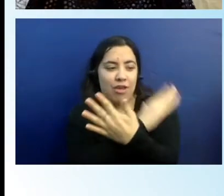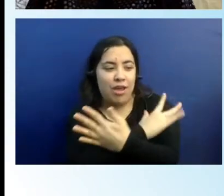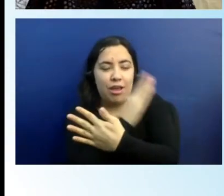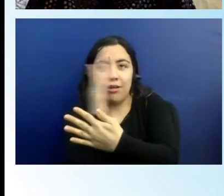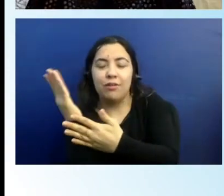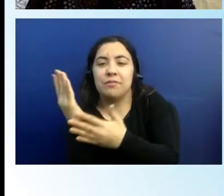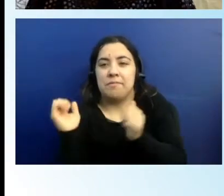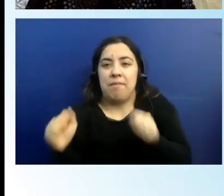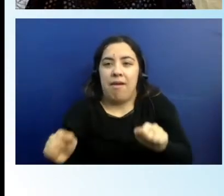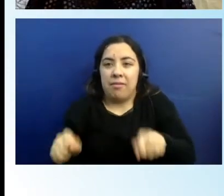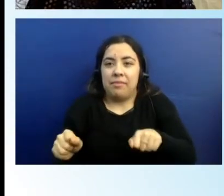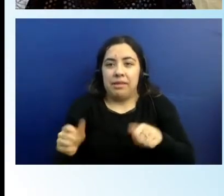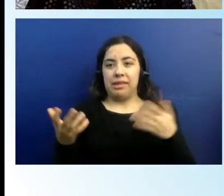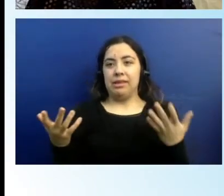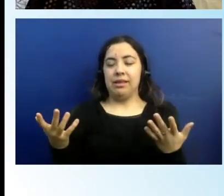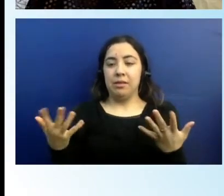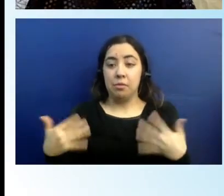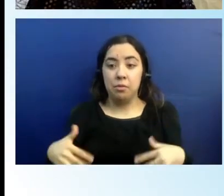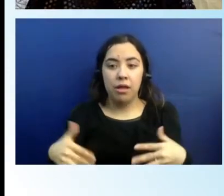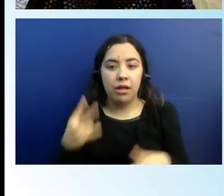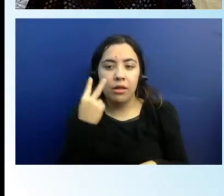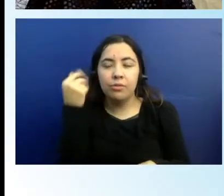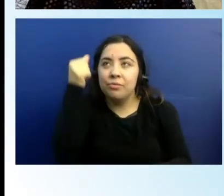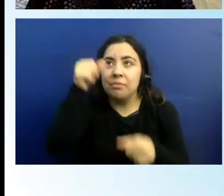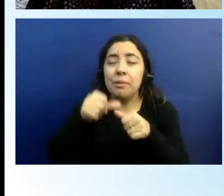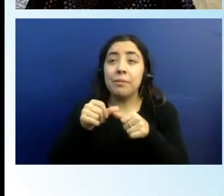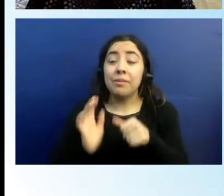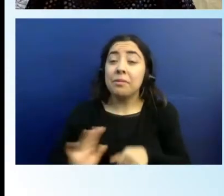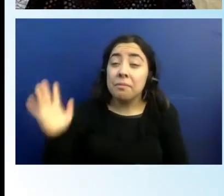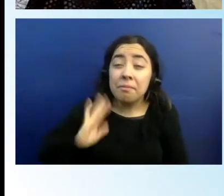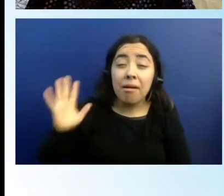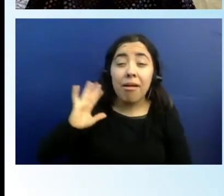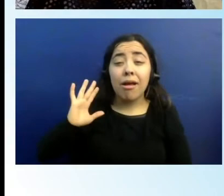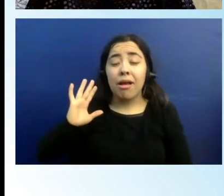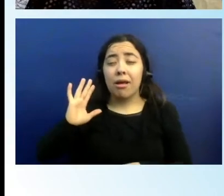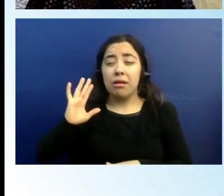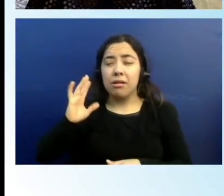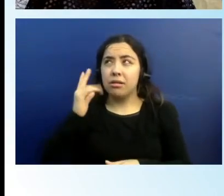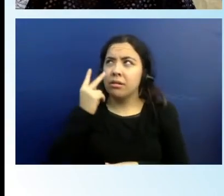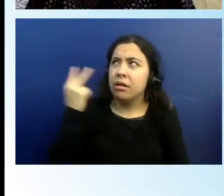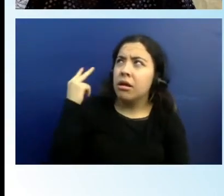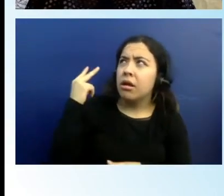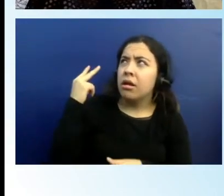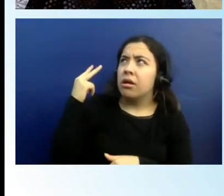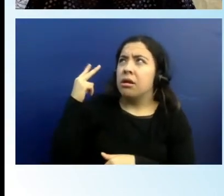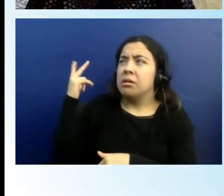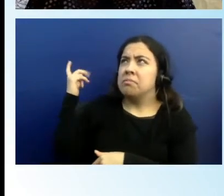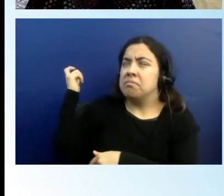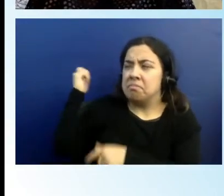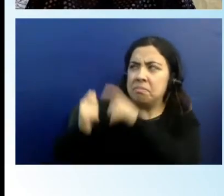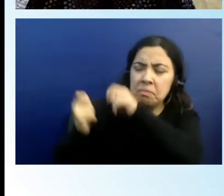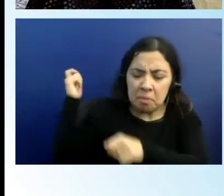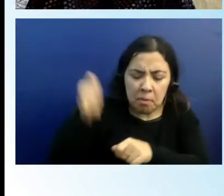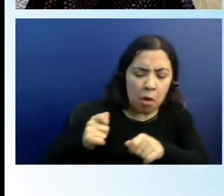what's possible and remembering the past, engaging the past, questioning the past, marking public space